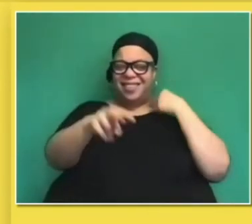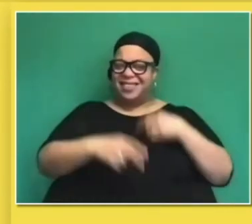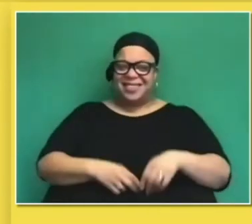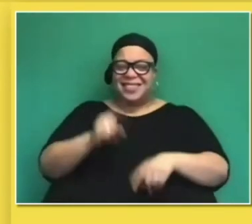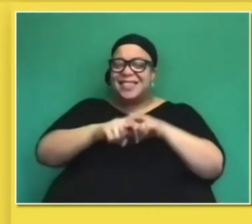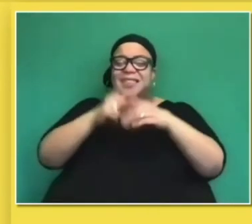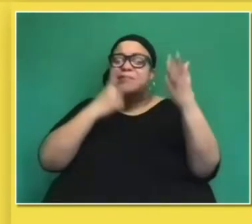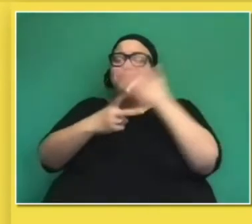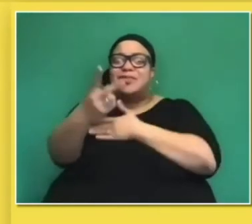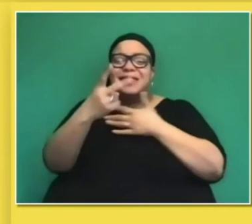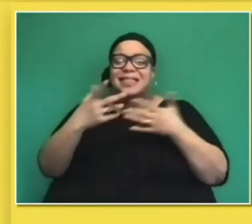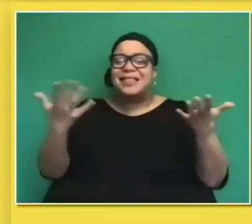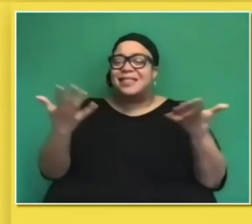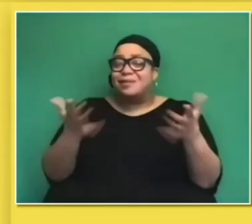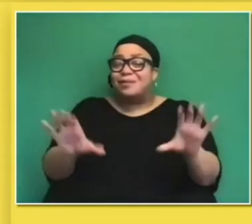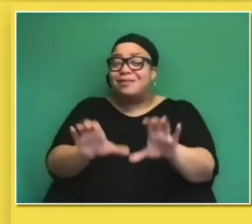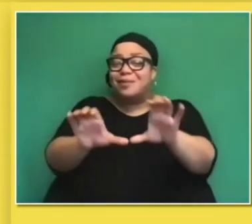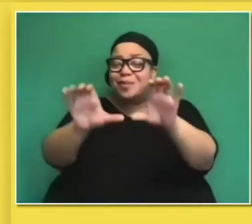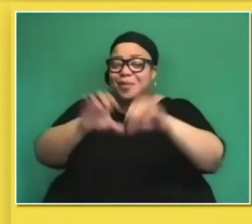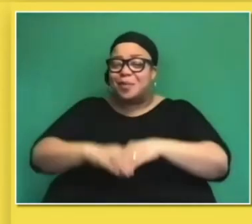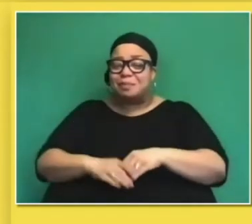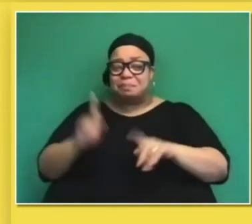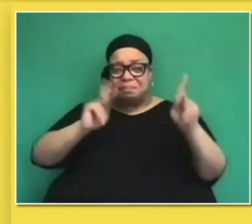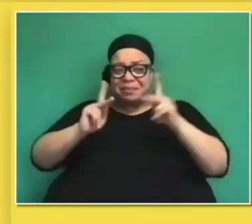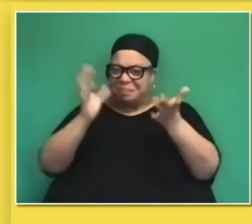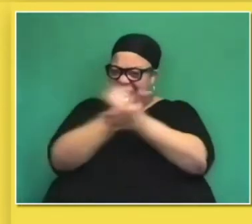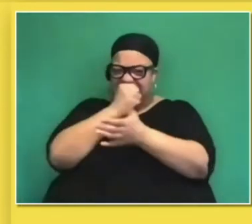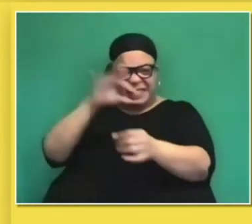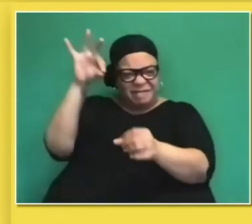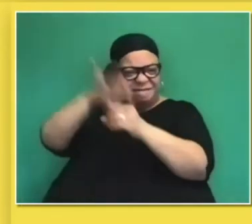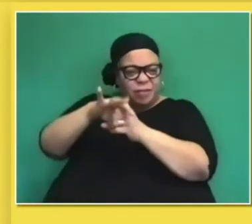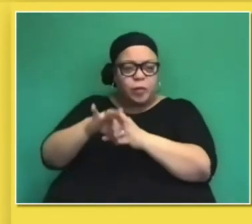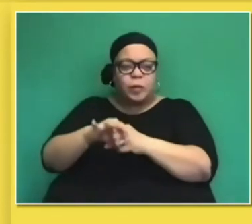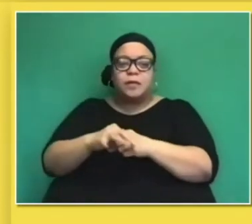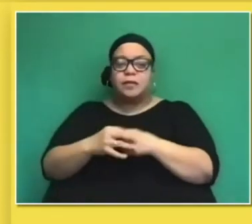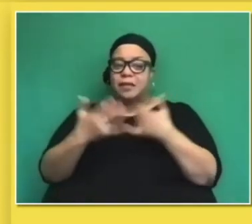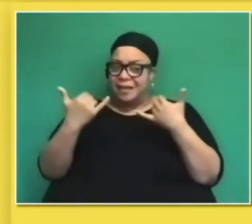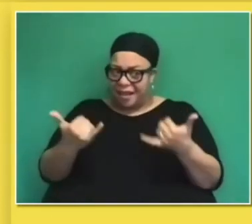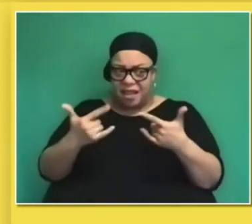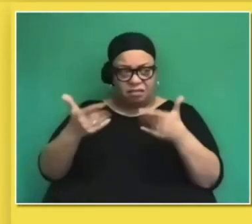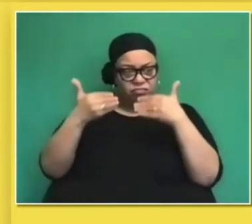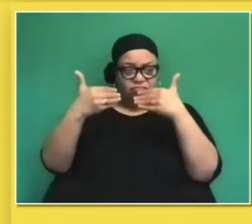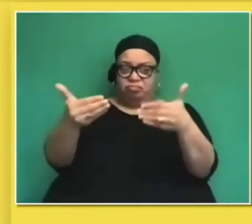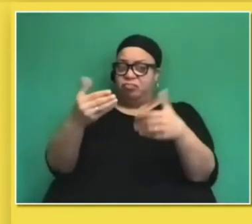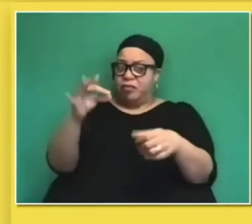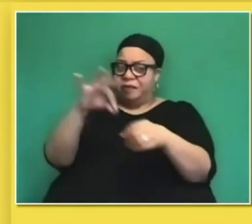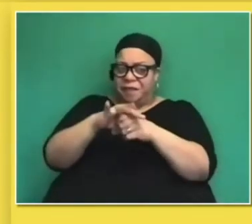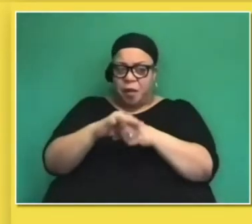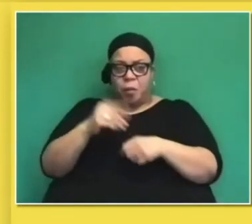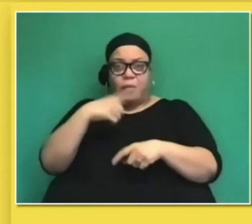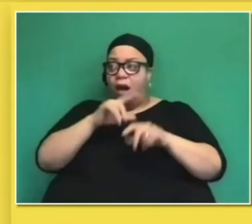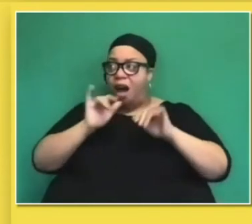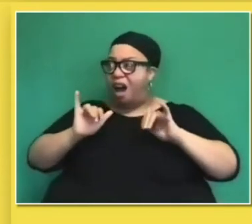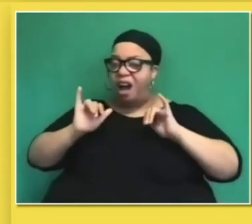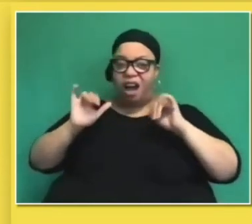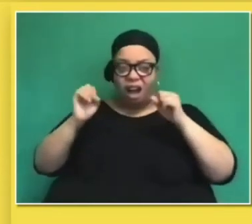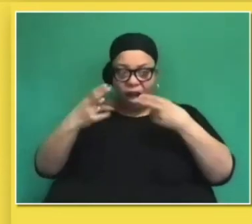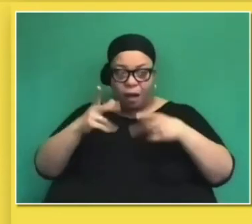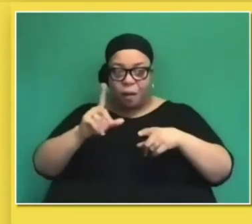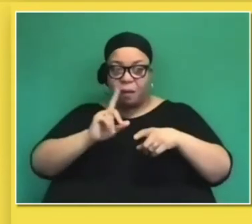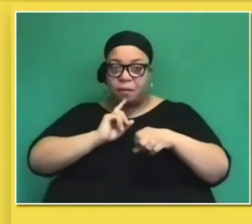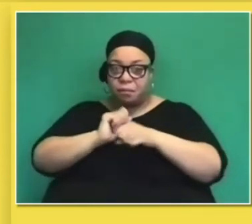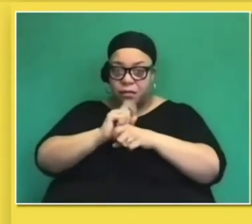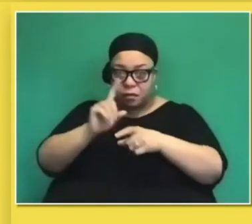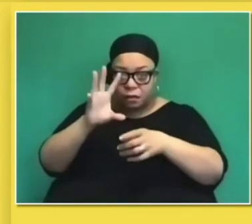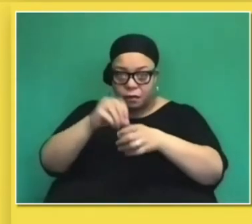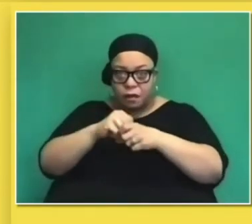voted, when this comes in, oh, people are going to be engaged, because we're not going to let Congress people sit up